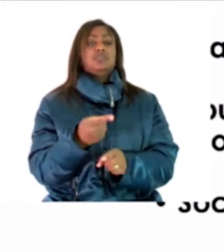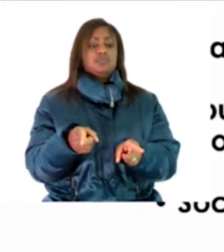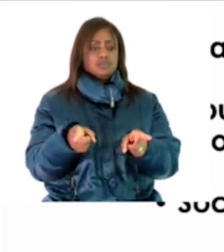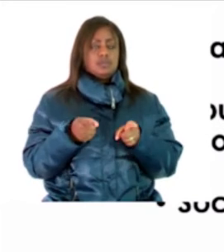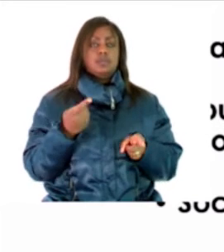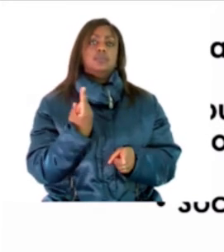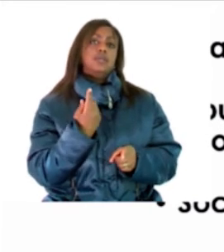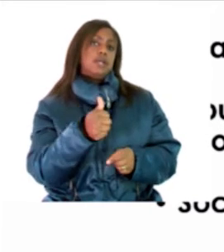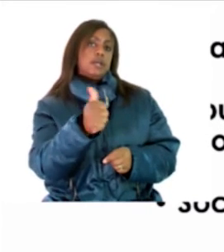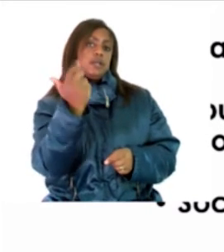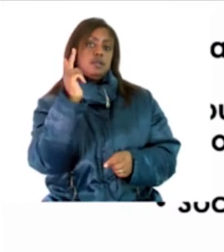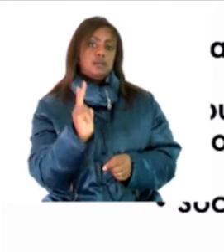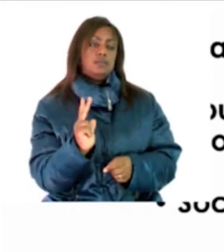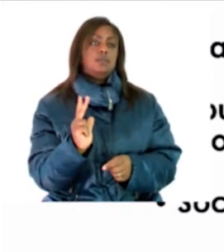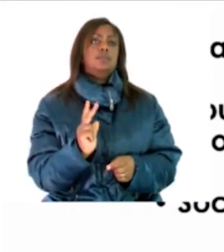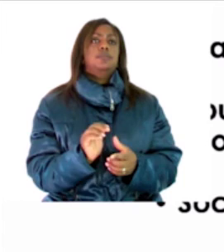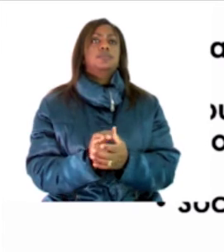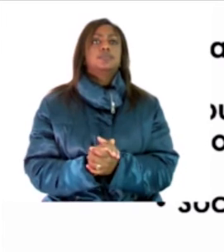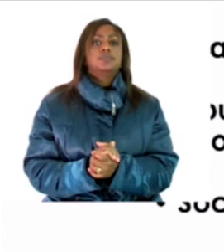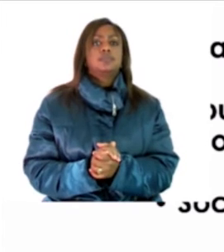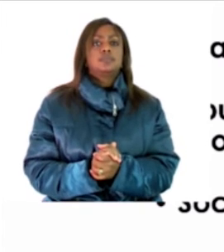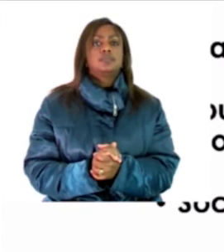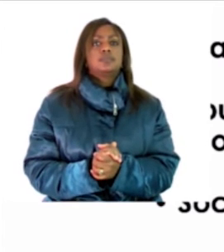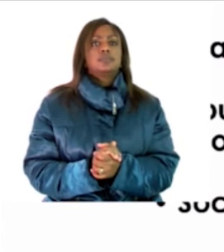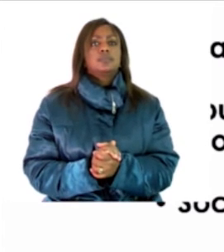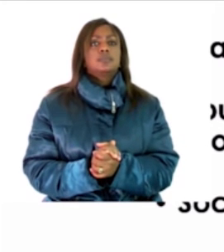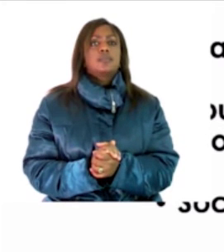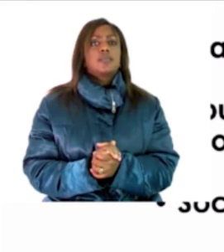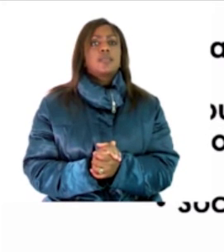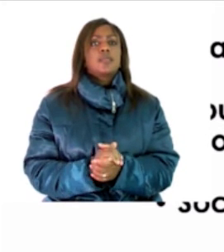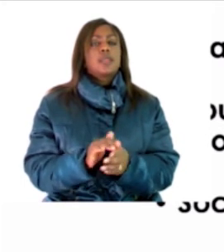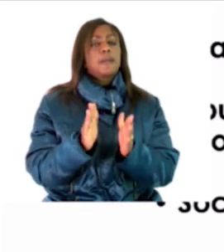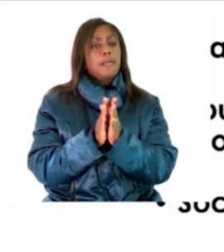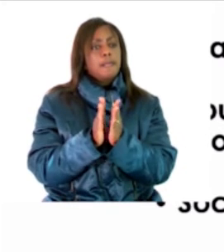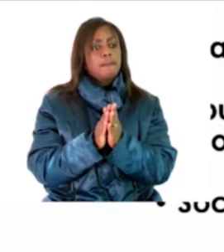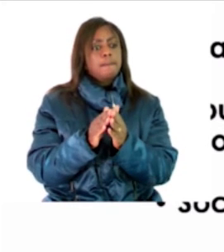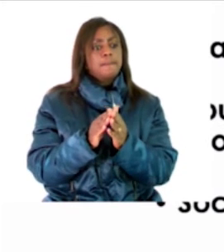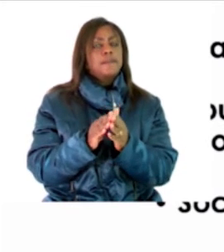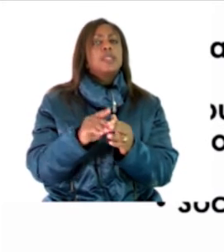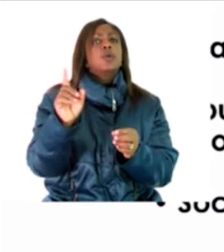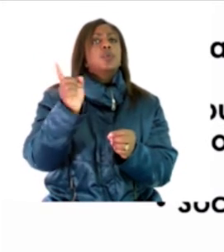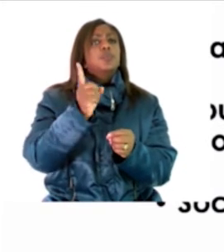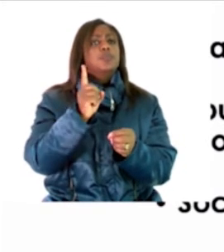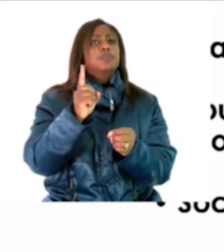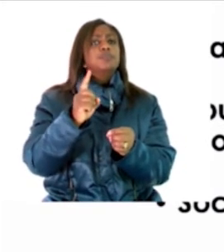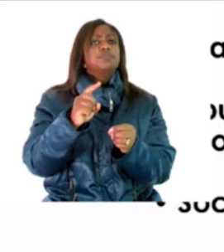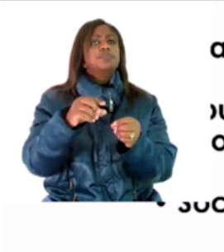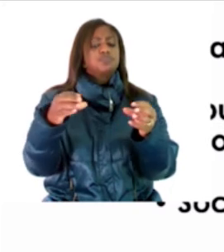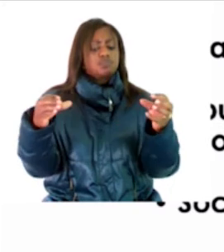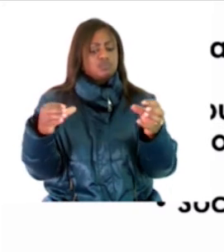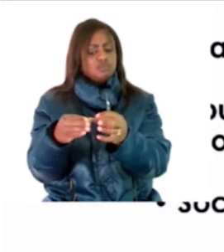or people around you. So before that as well, let's look at what type of